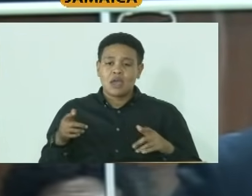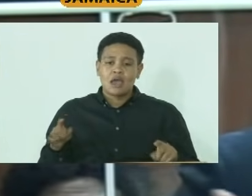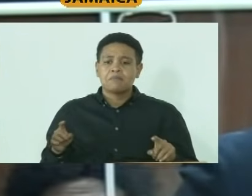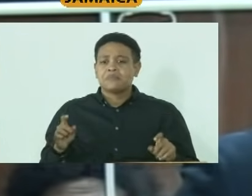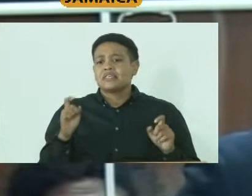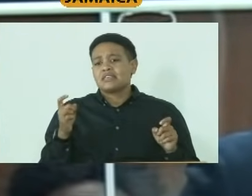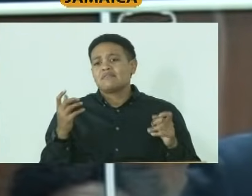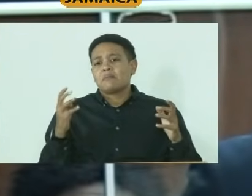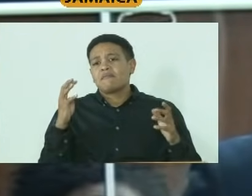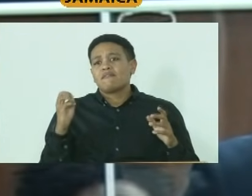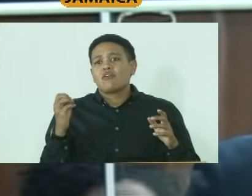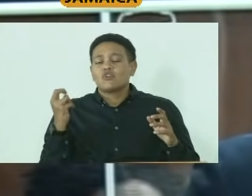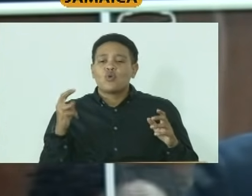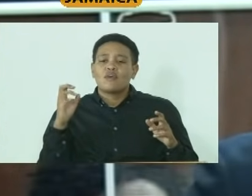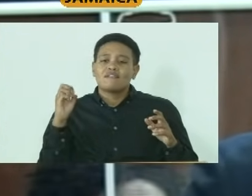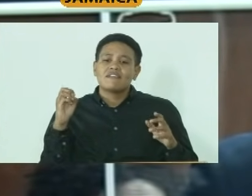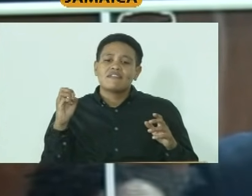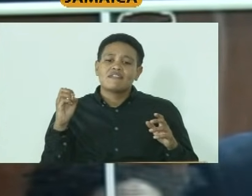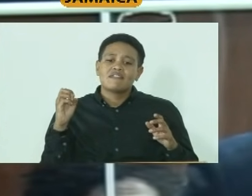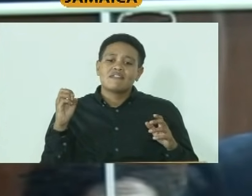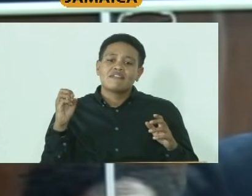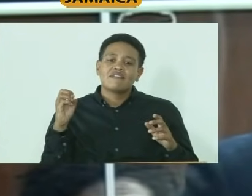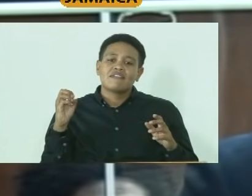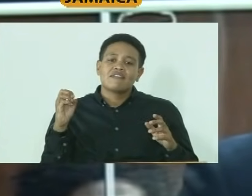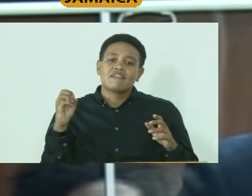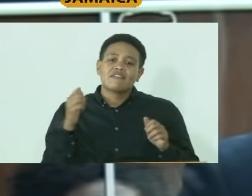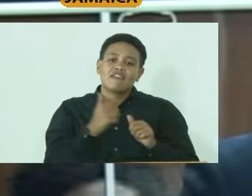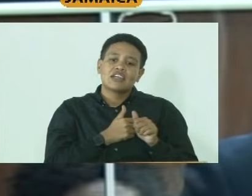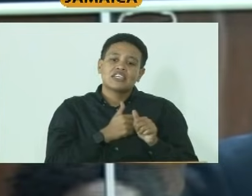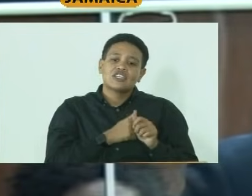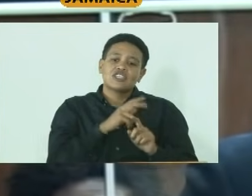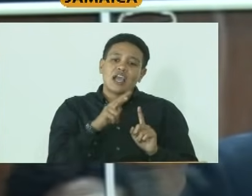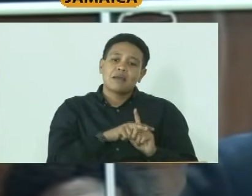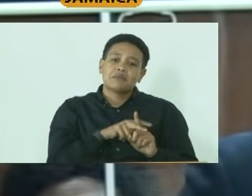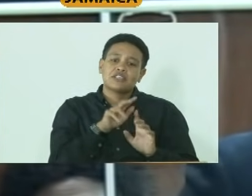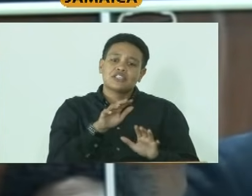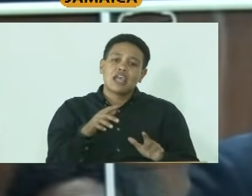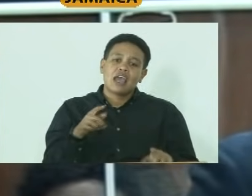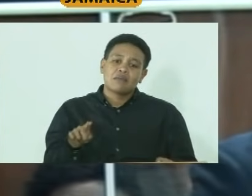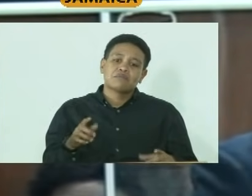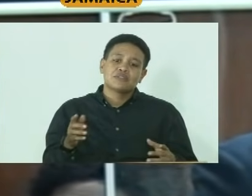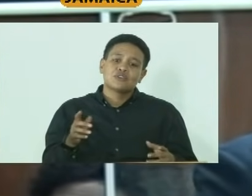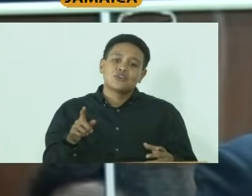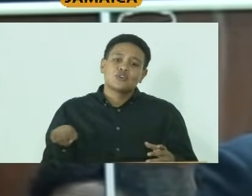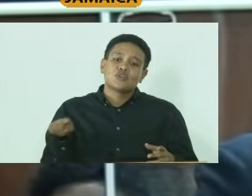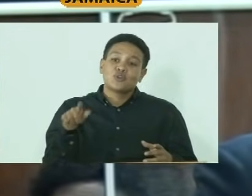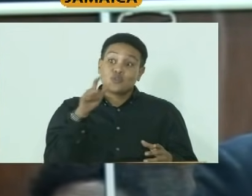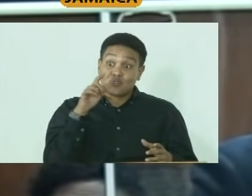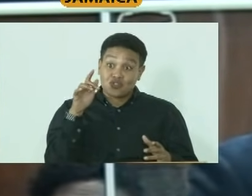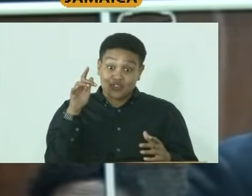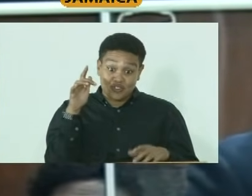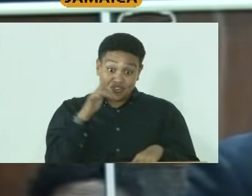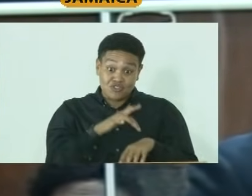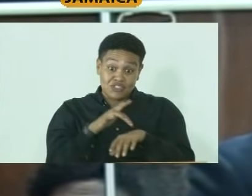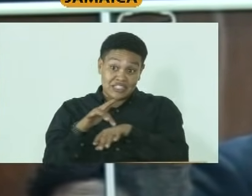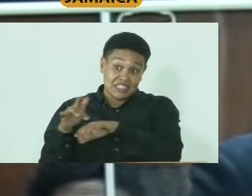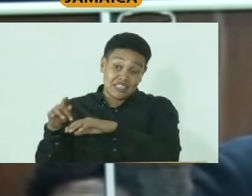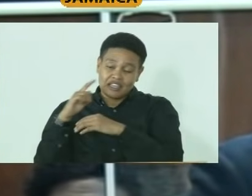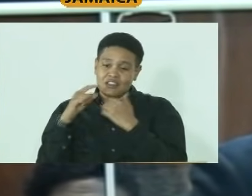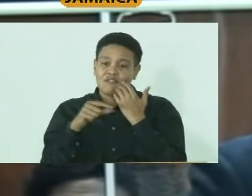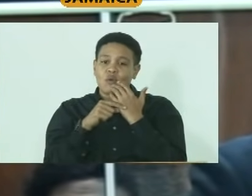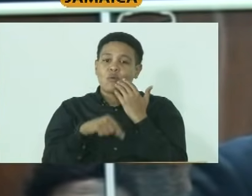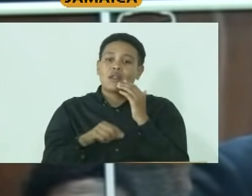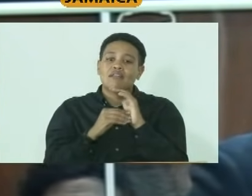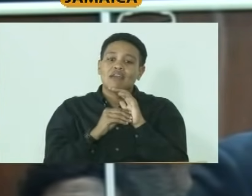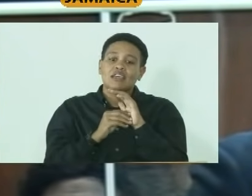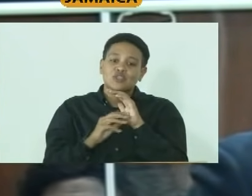maybe 40 or 50 per applications, so that at least those get into the hands of the qualified